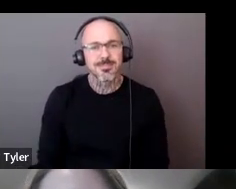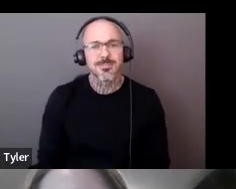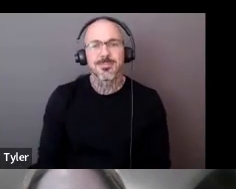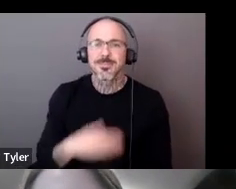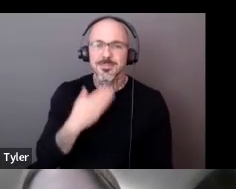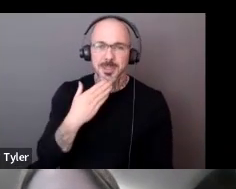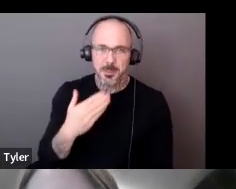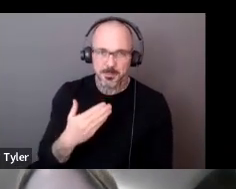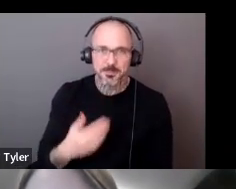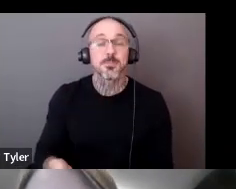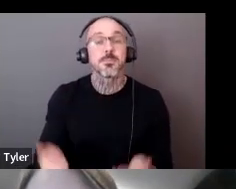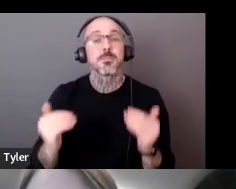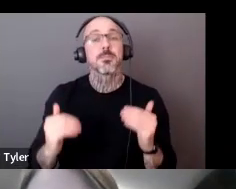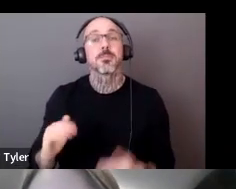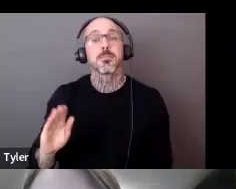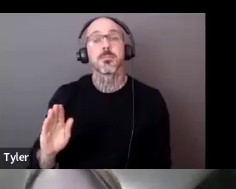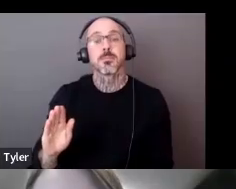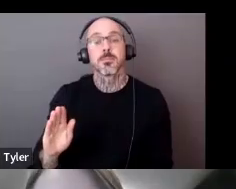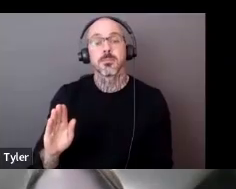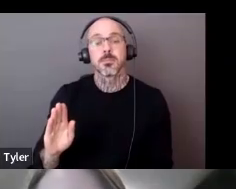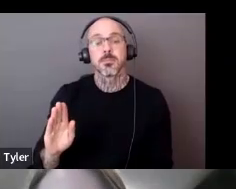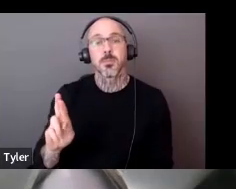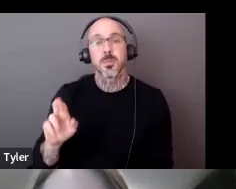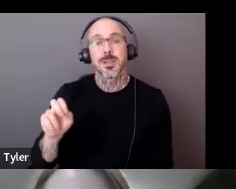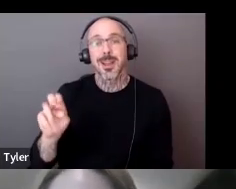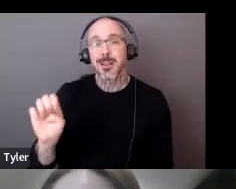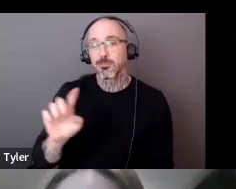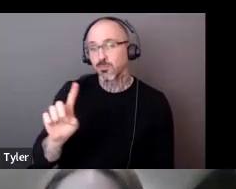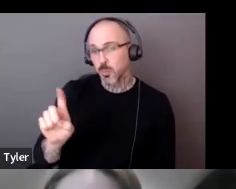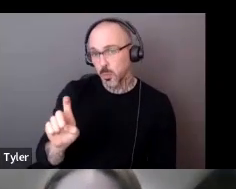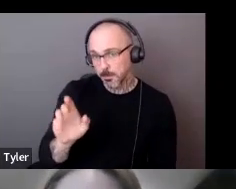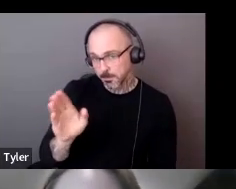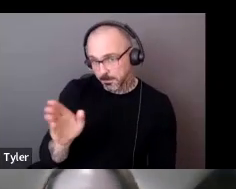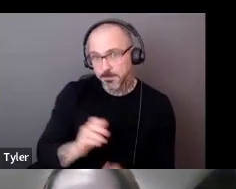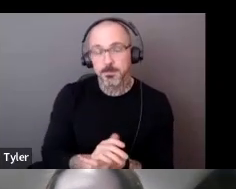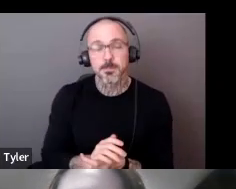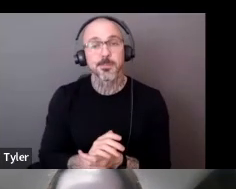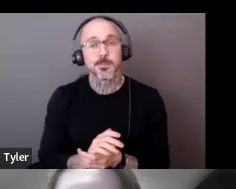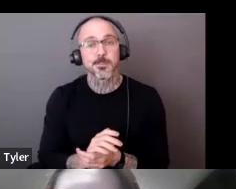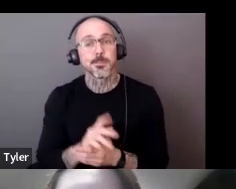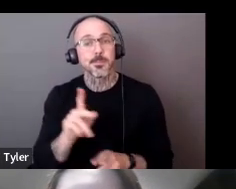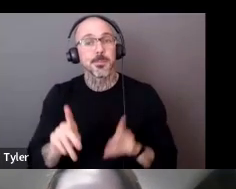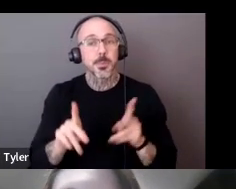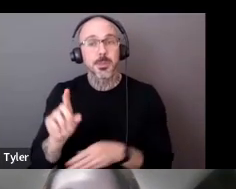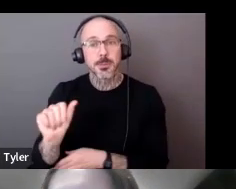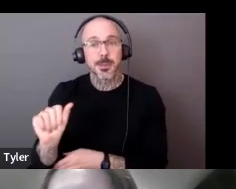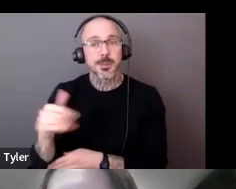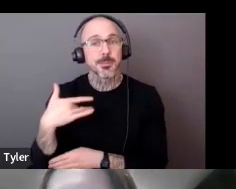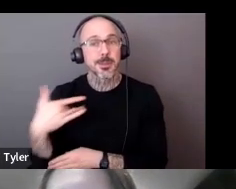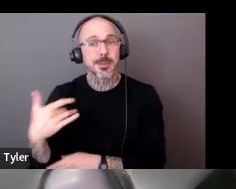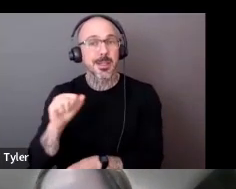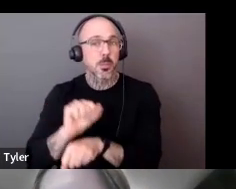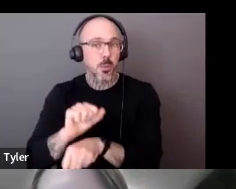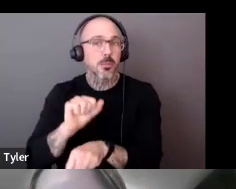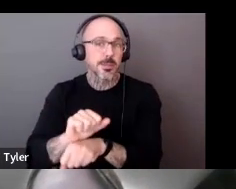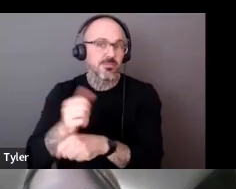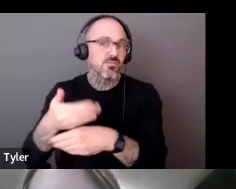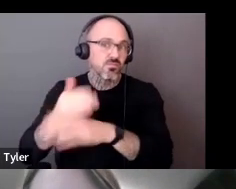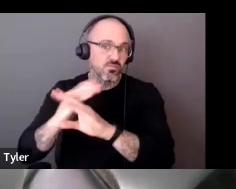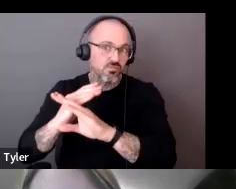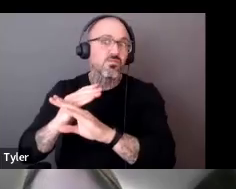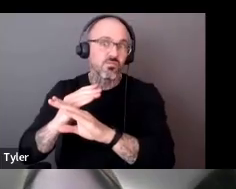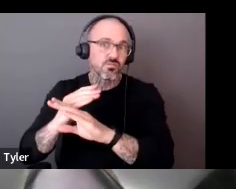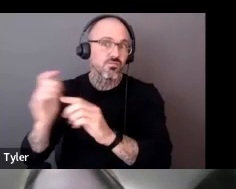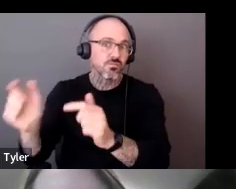Brianne, many people with disabilities experience barriers to employment. From your experience as an artist who sells